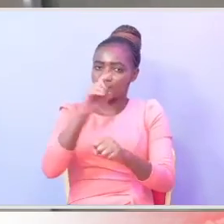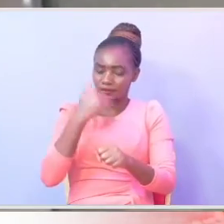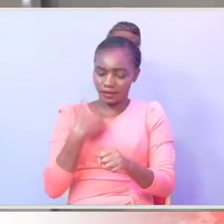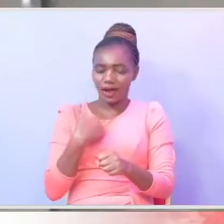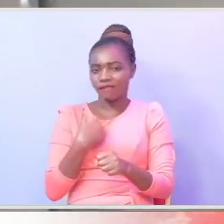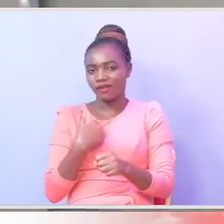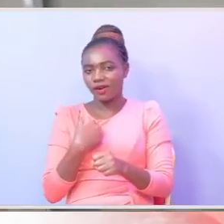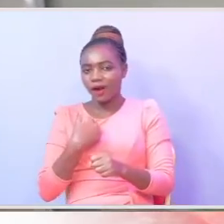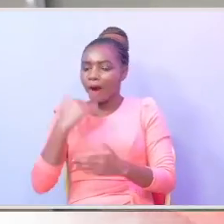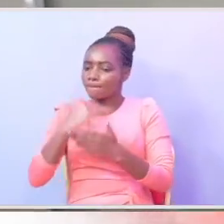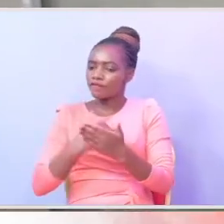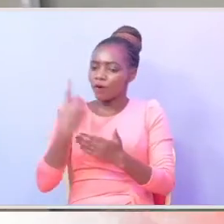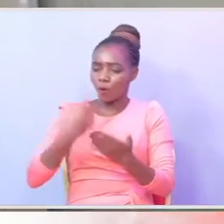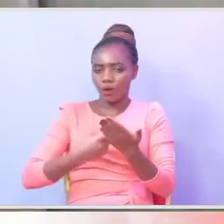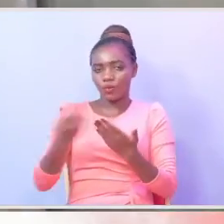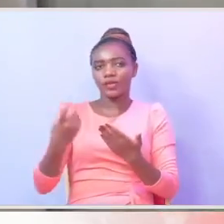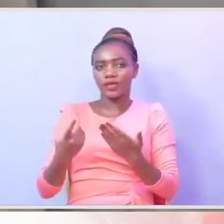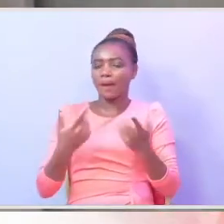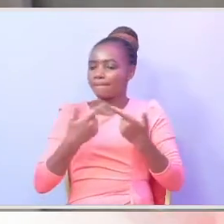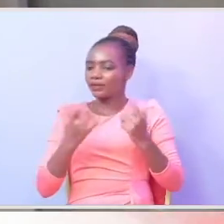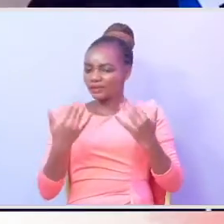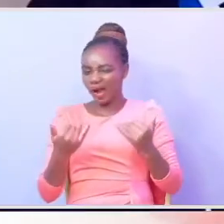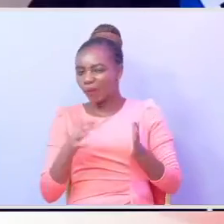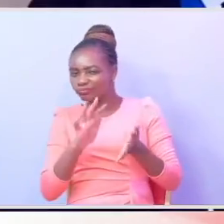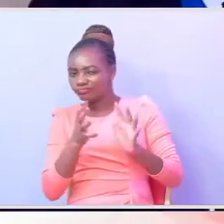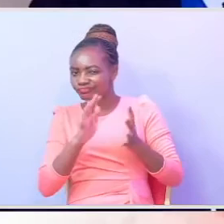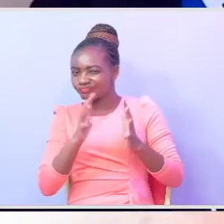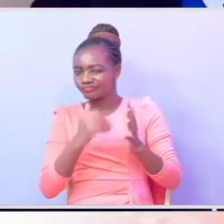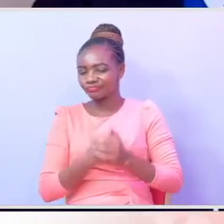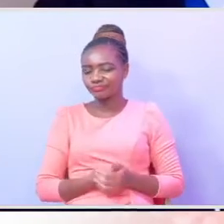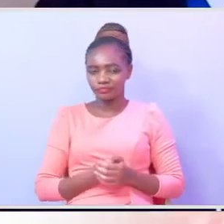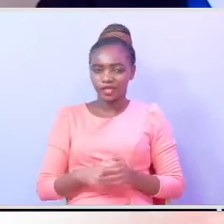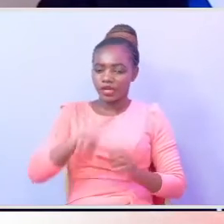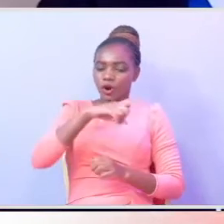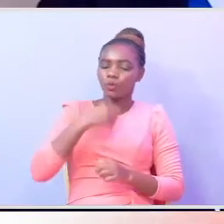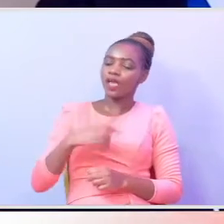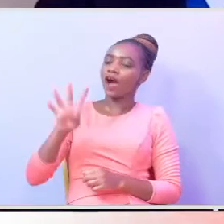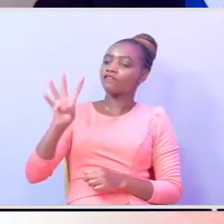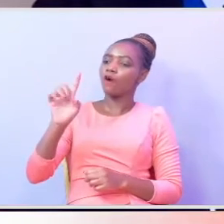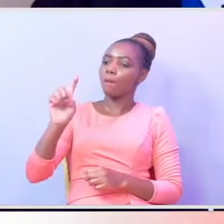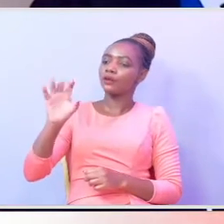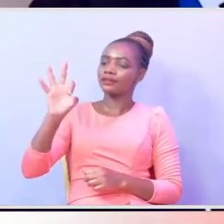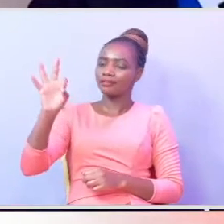a week away, now proving to be a long shot. We are at